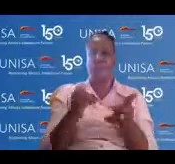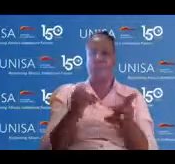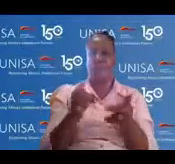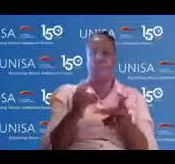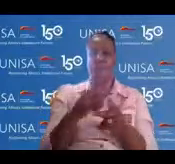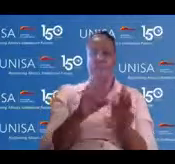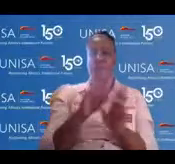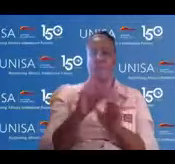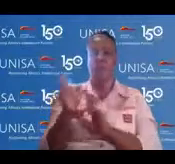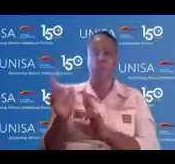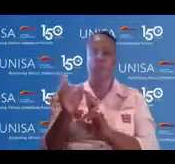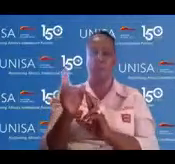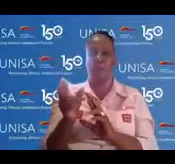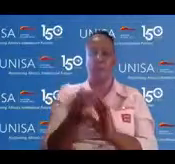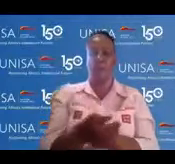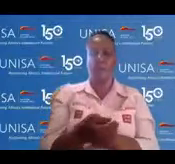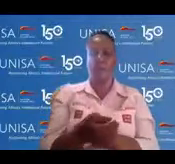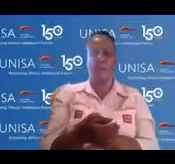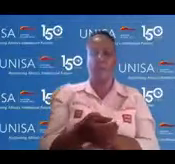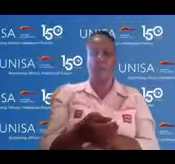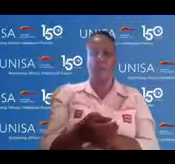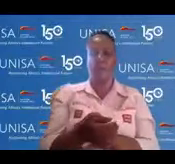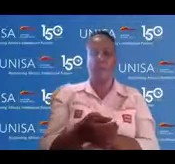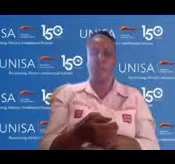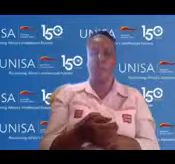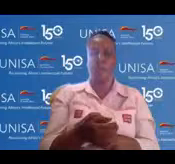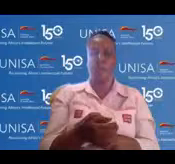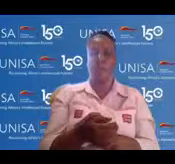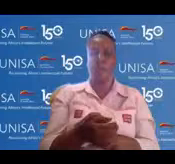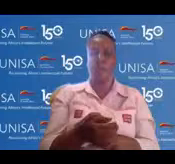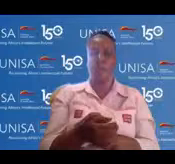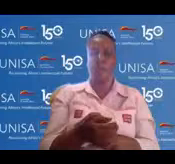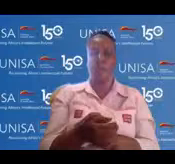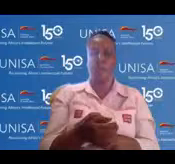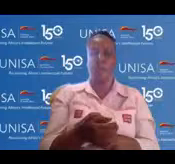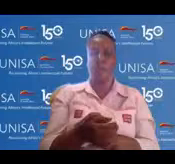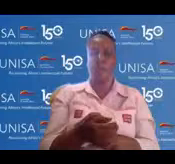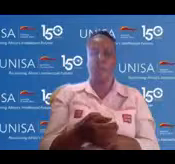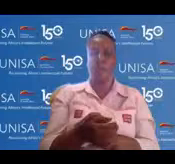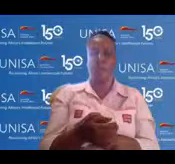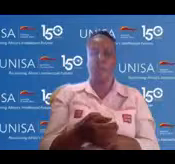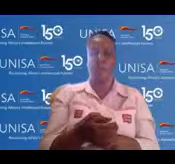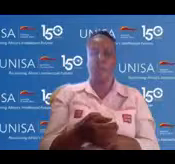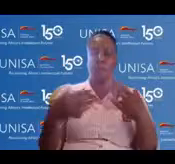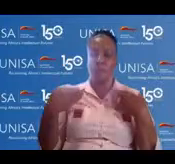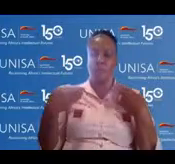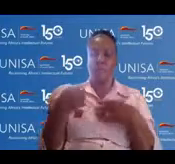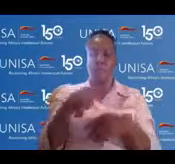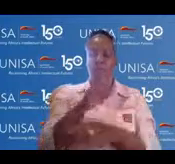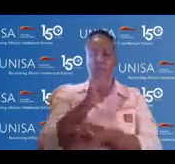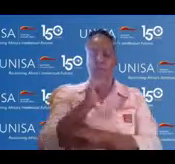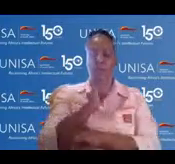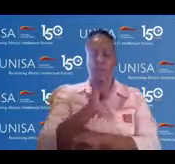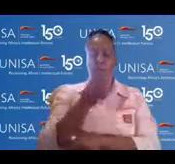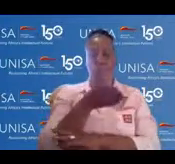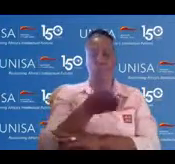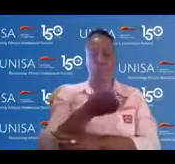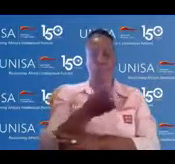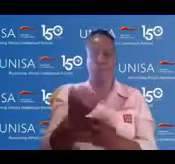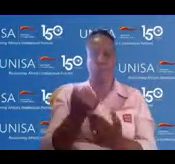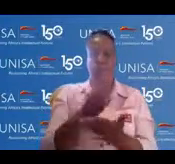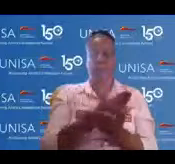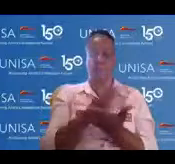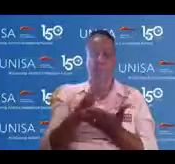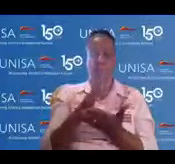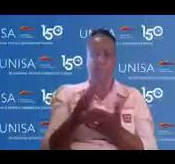as the call center. I am delighted this morning to be here and share